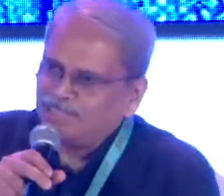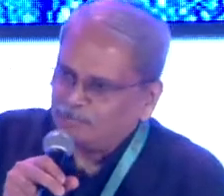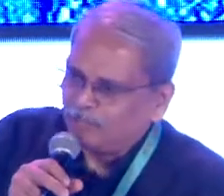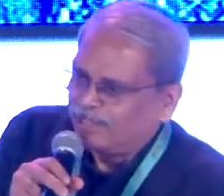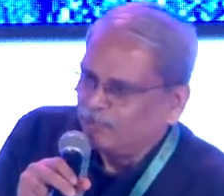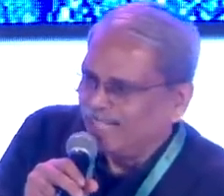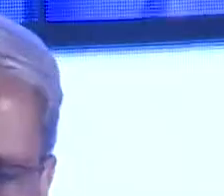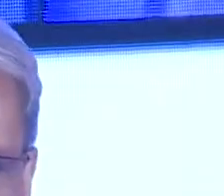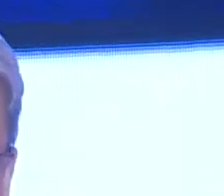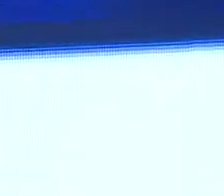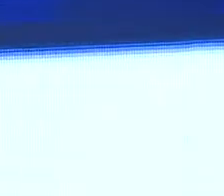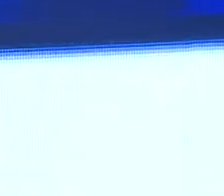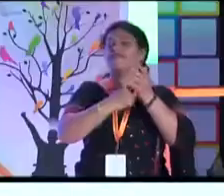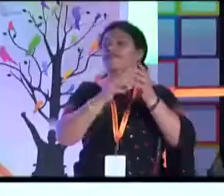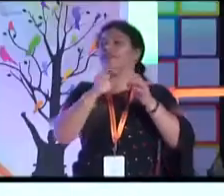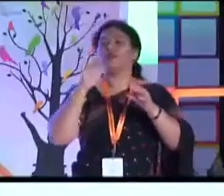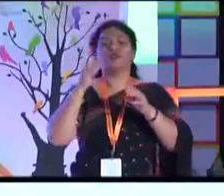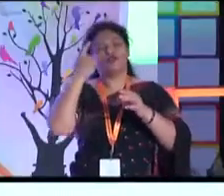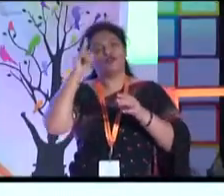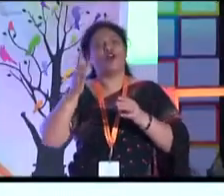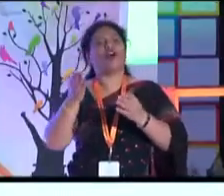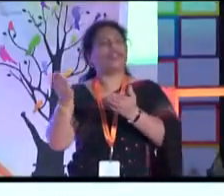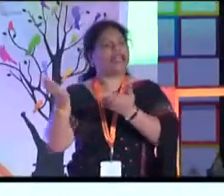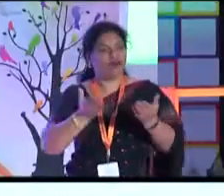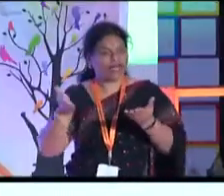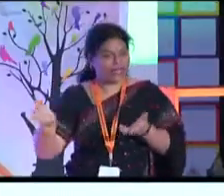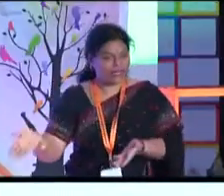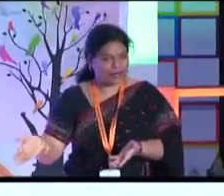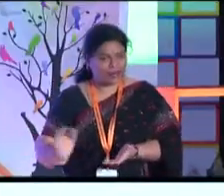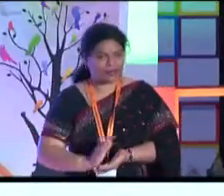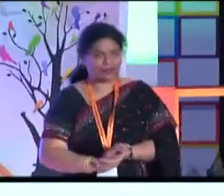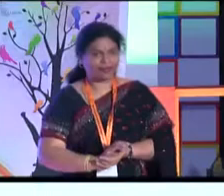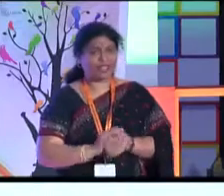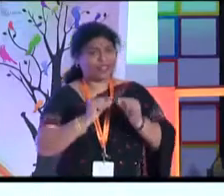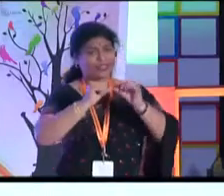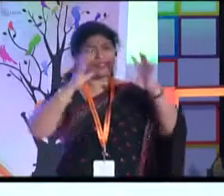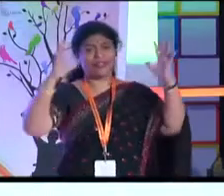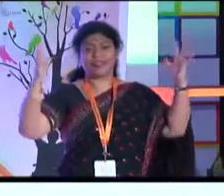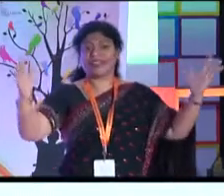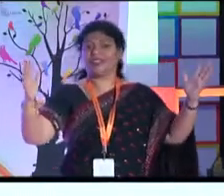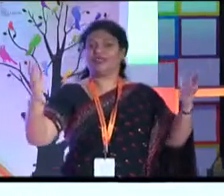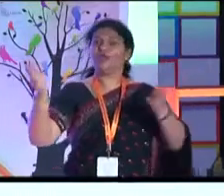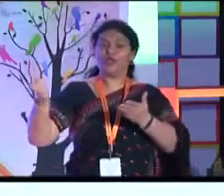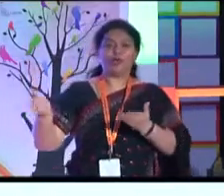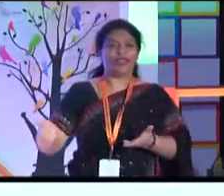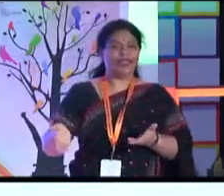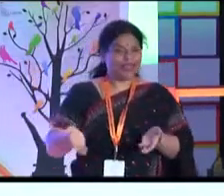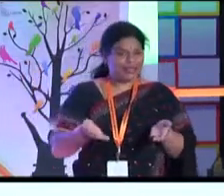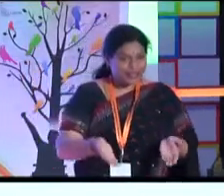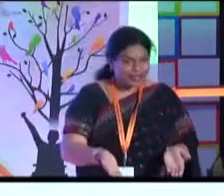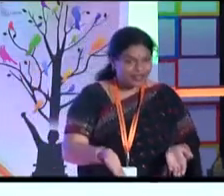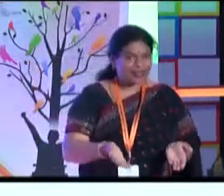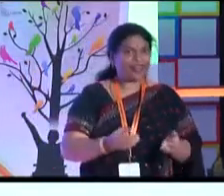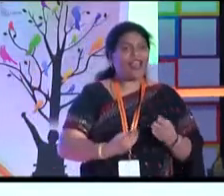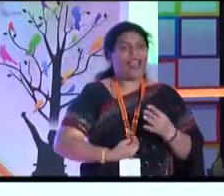Feroz, for inviting me here. It's actually great to be here. I'm inspired